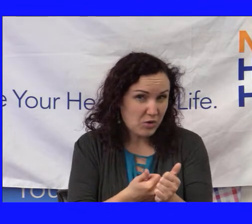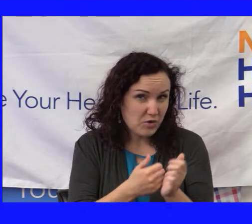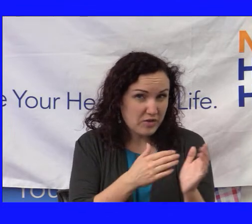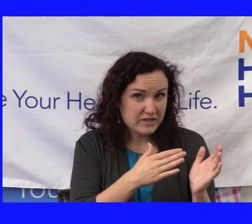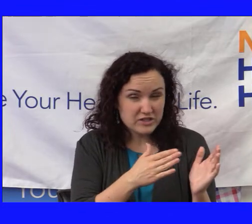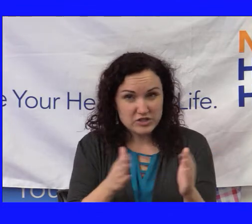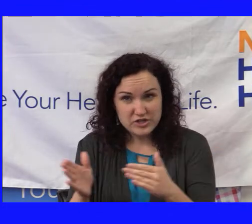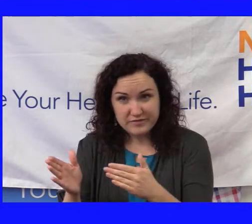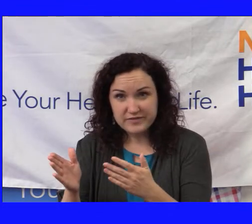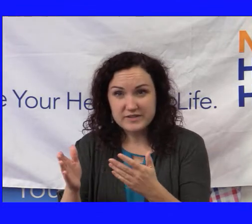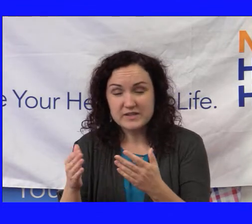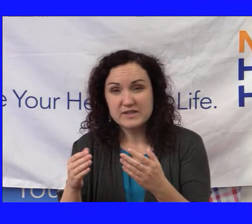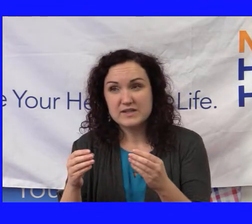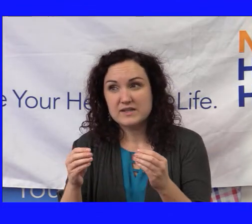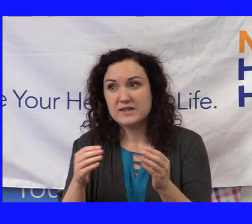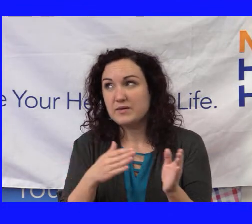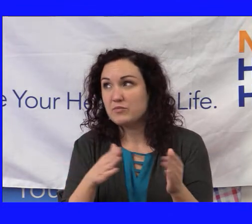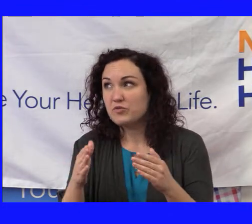removing racial,